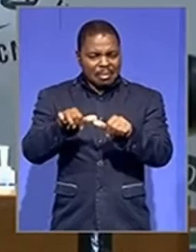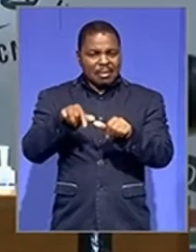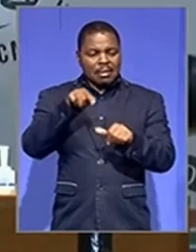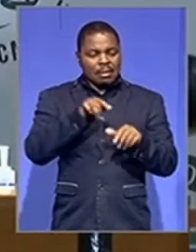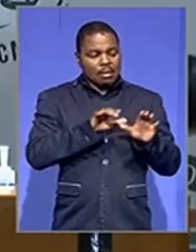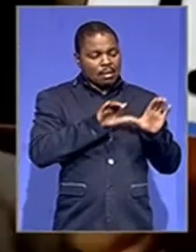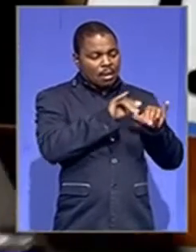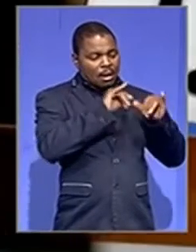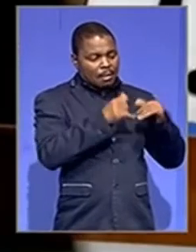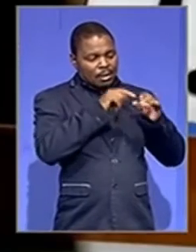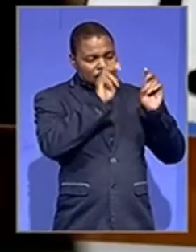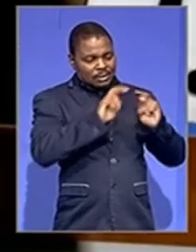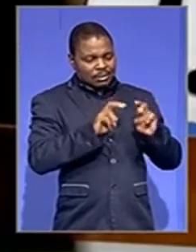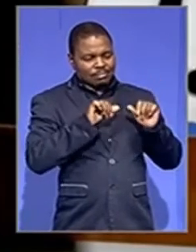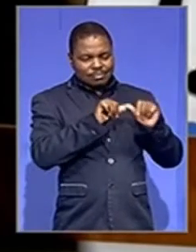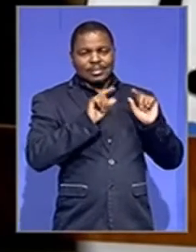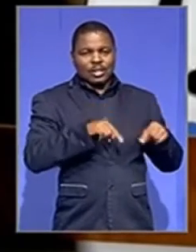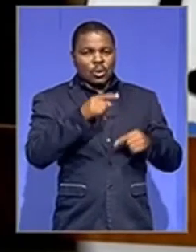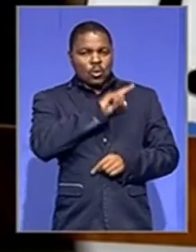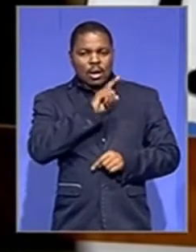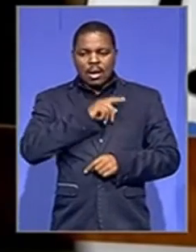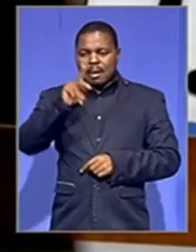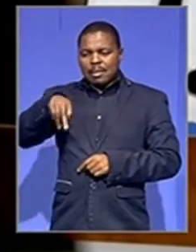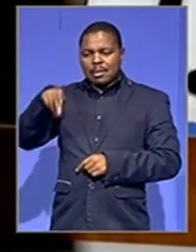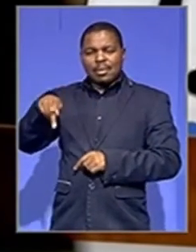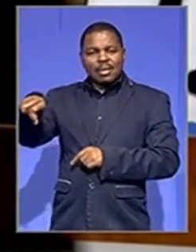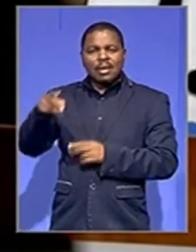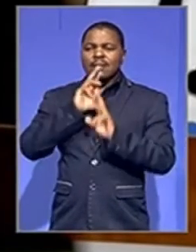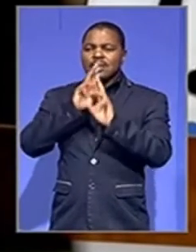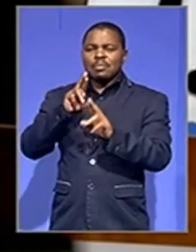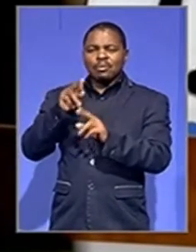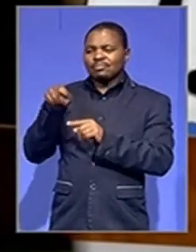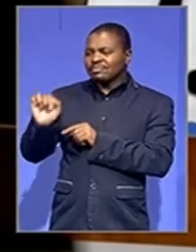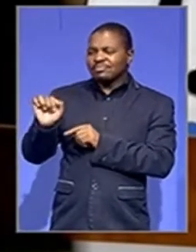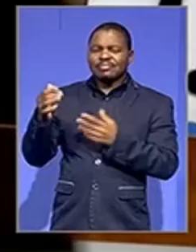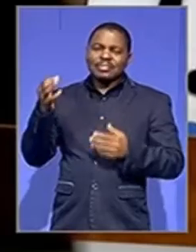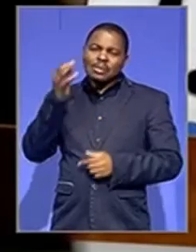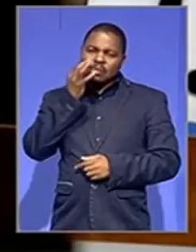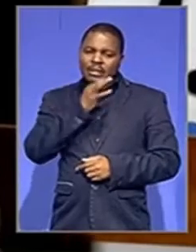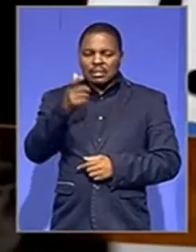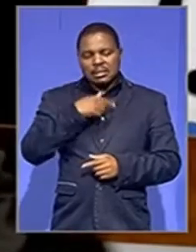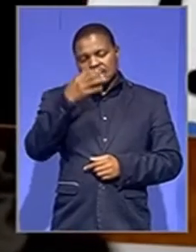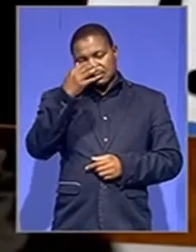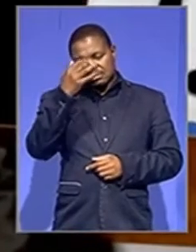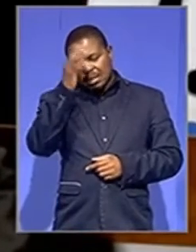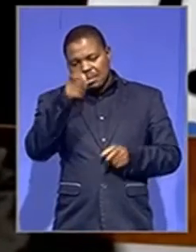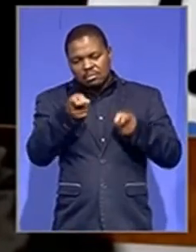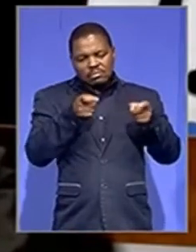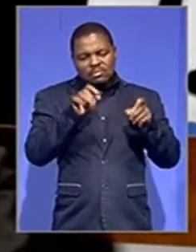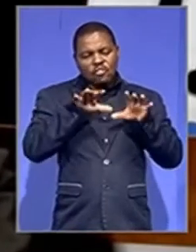gagwe Eskom morago ga go lokollwa ga pego ya mošireletši wa setšhaba ya dinyakišišo tša mabarebare a go gogwa ga mmušo ka